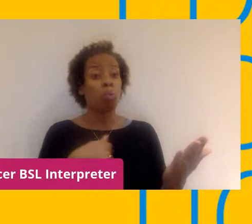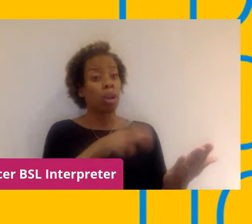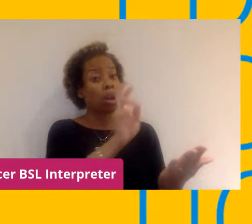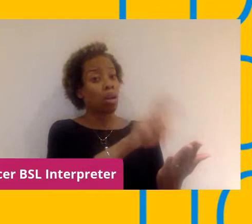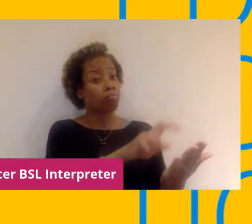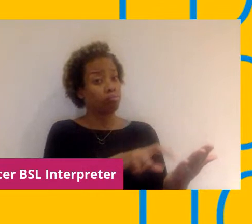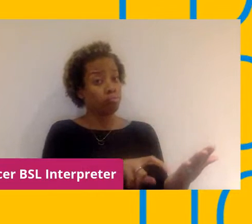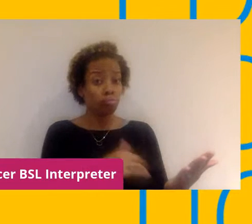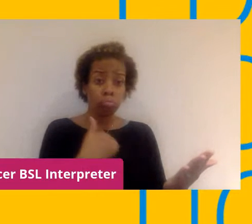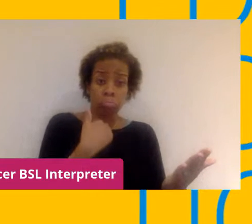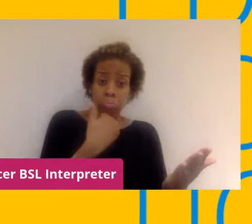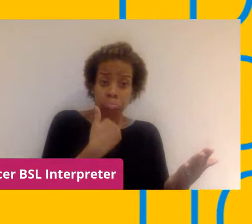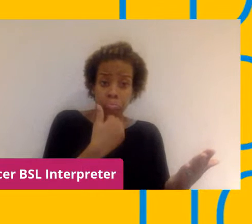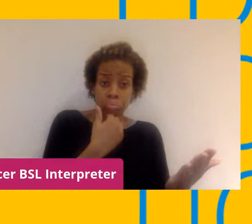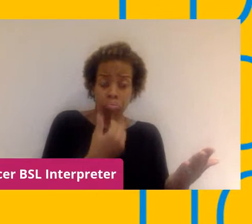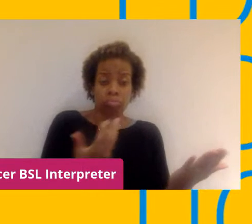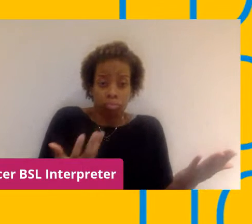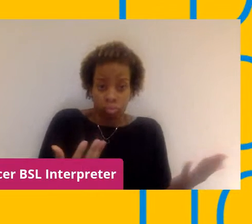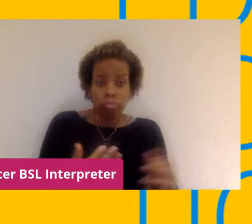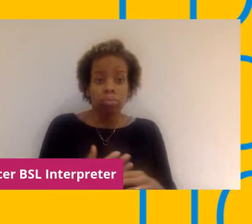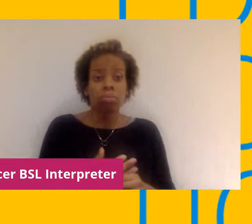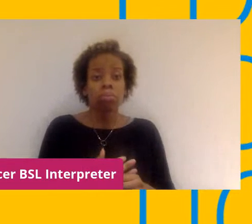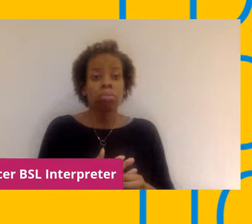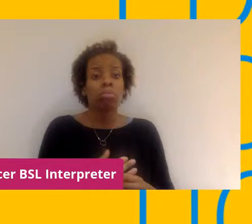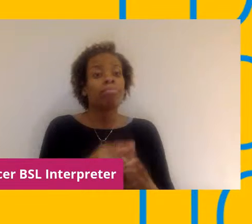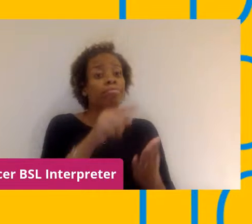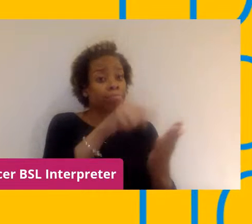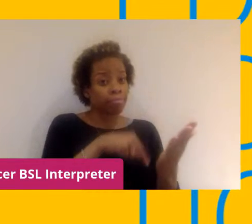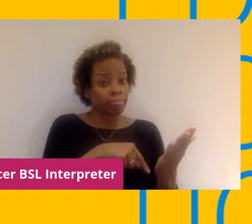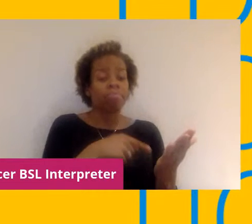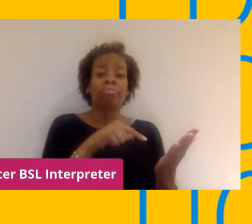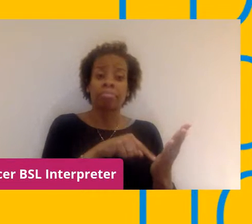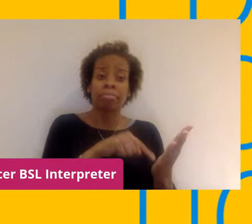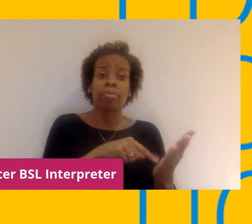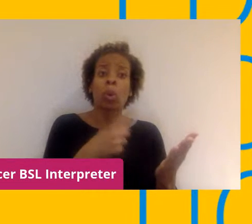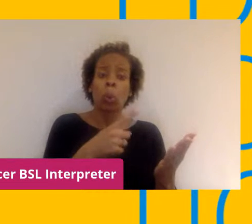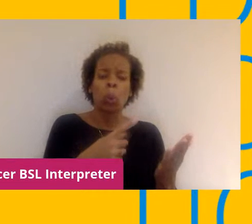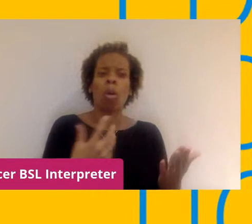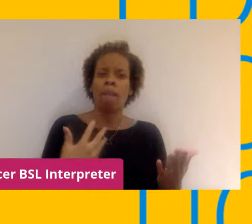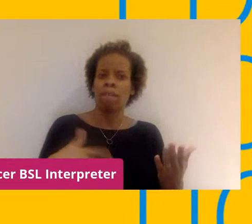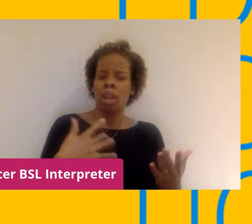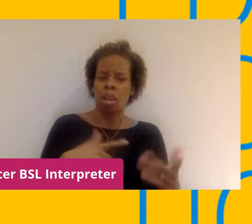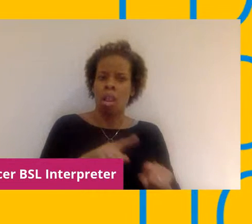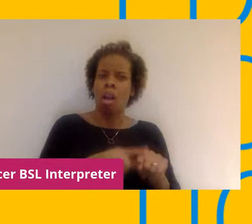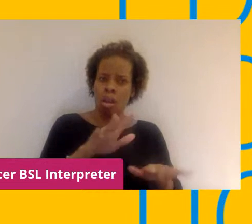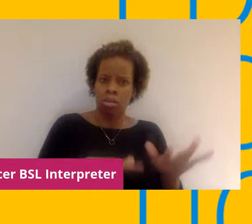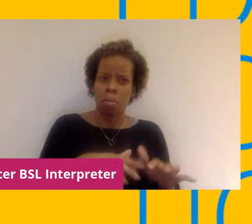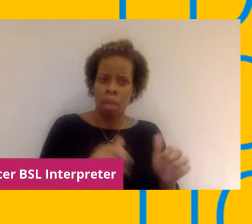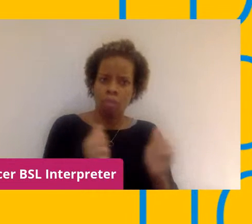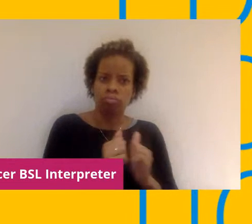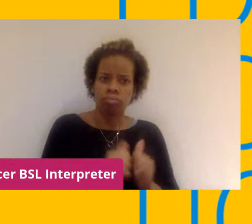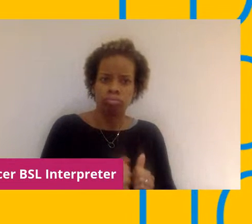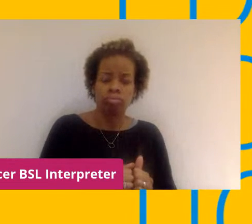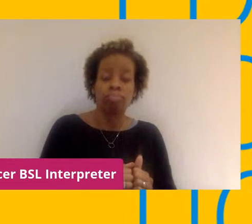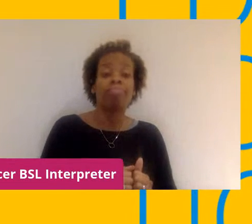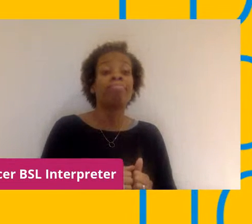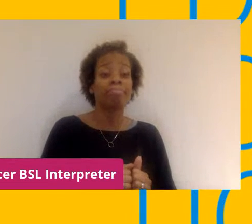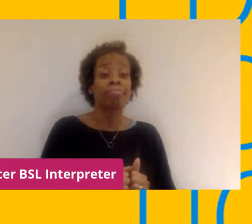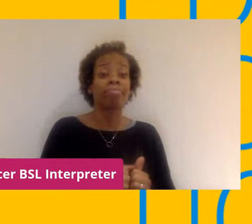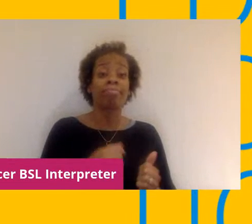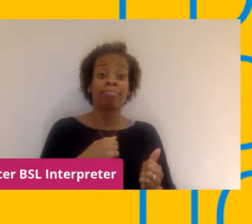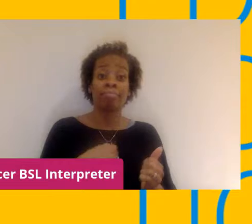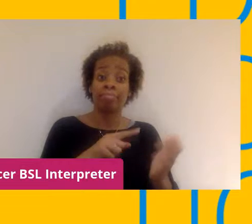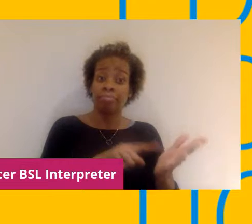significant proportion of people who were involved in that. And so we, along with other action, this led to a